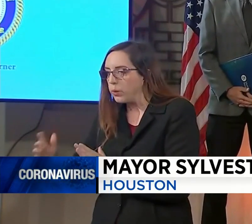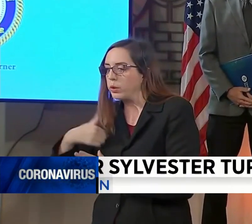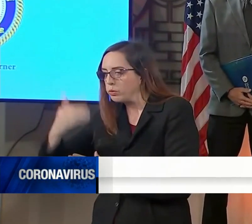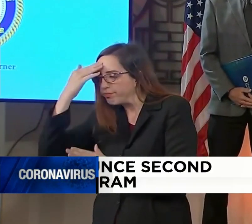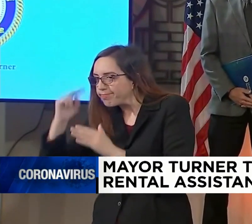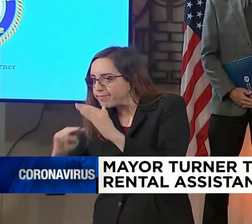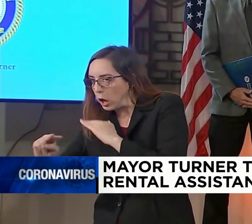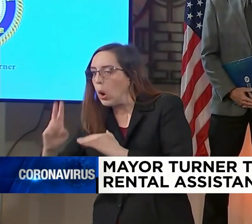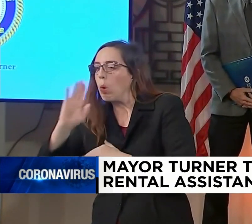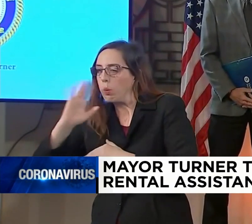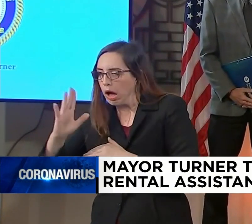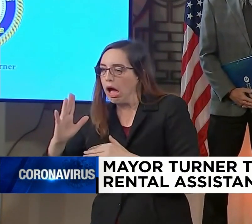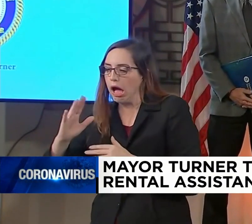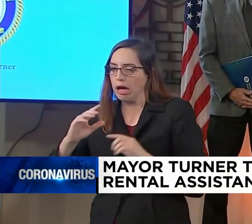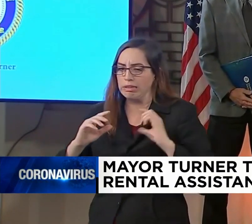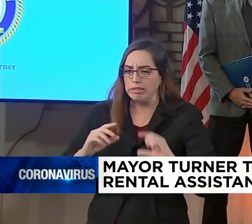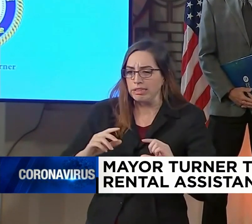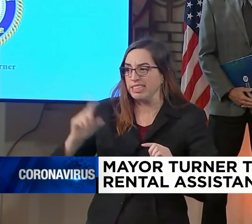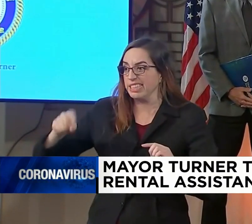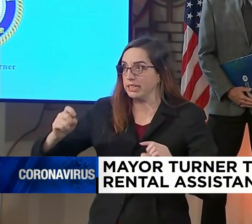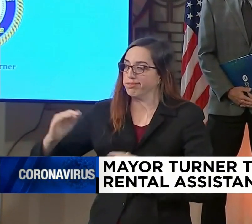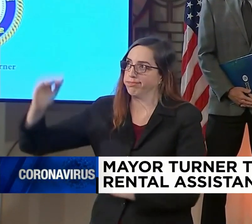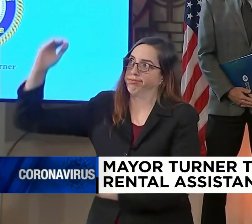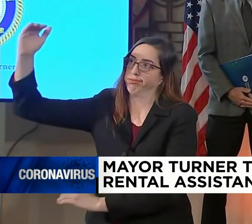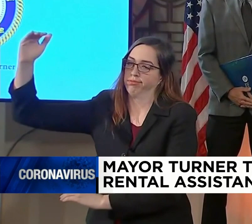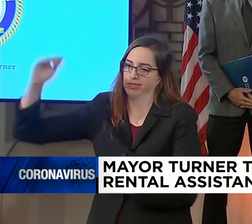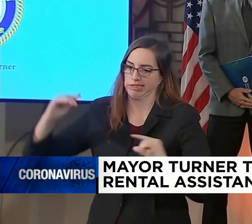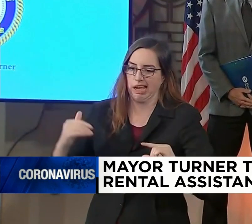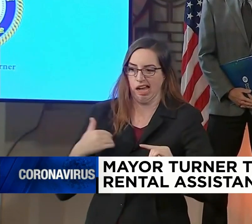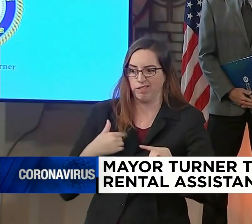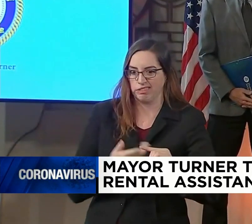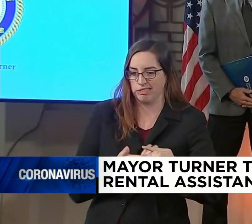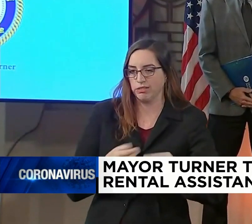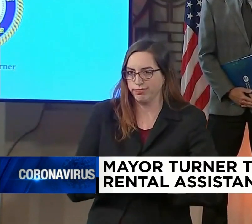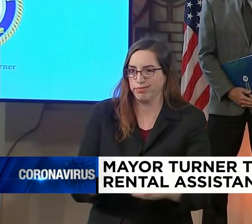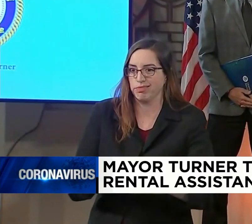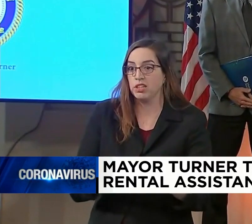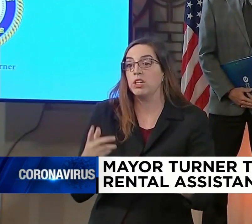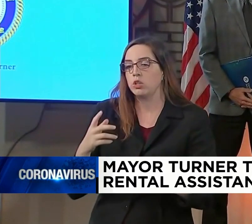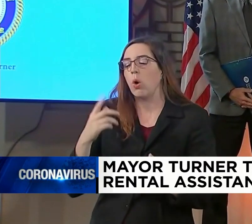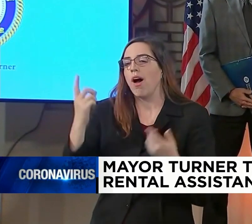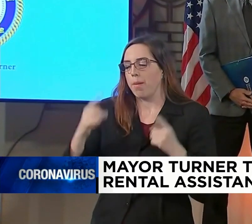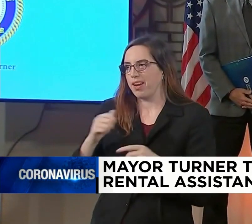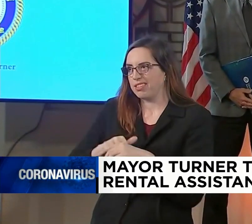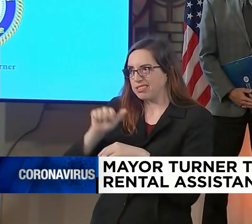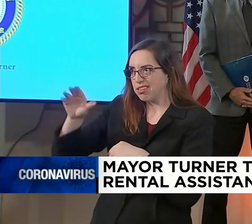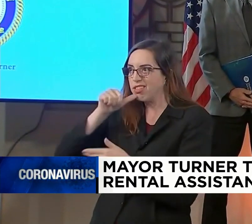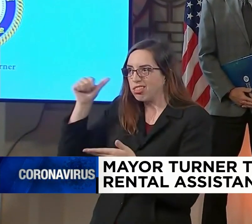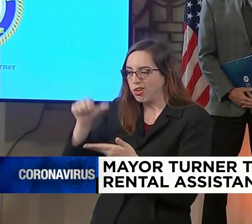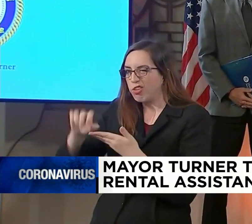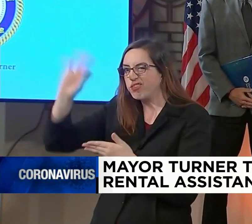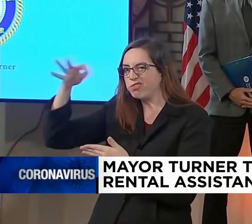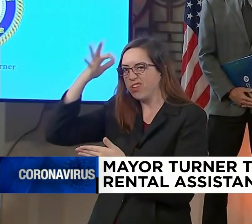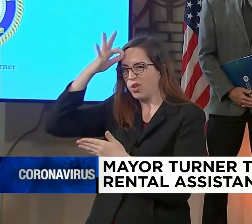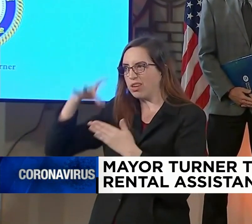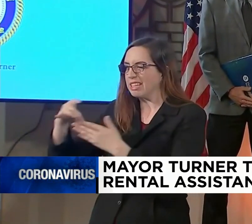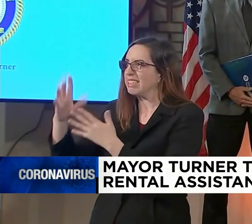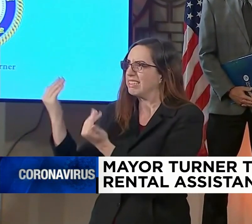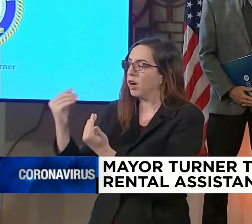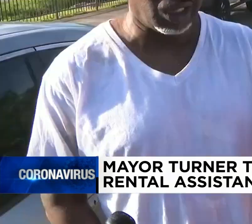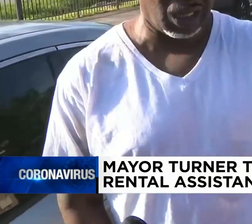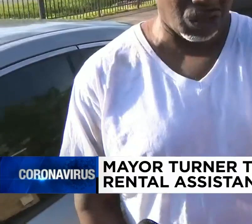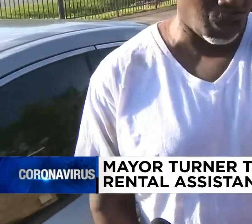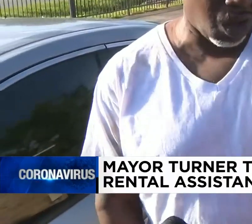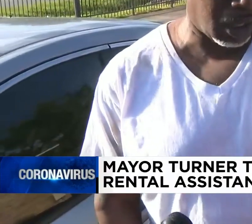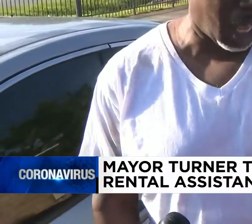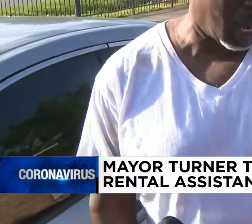amount provided. At a 3 o'clock press conference today, Mayor Turner is planning to announce additional funds to help low-income families struggling to pay